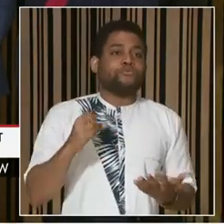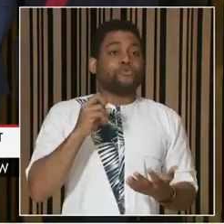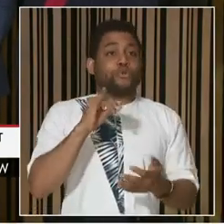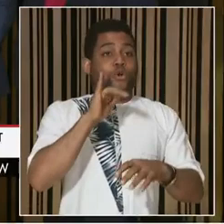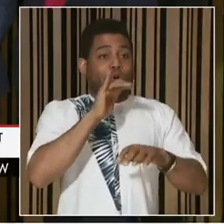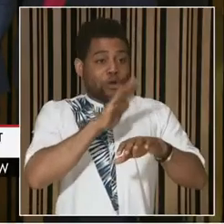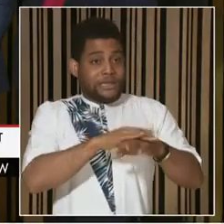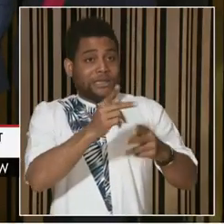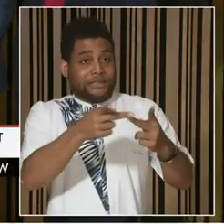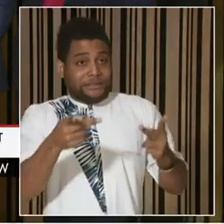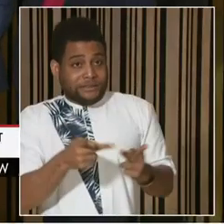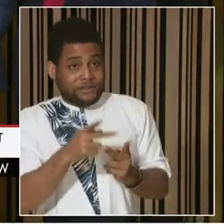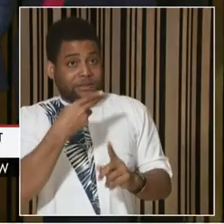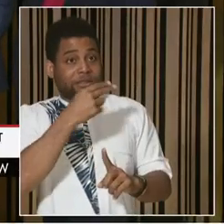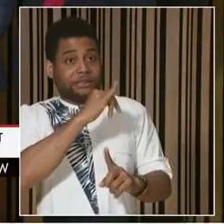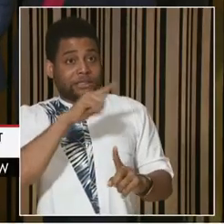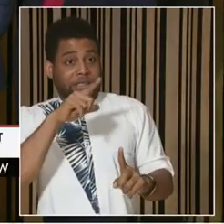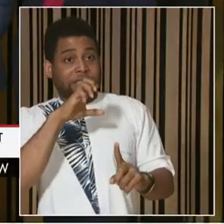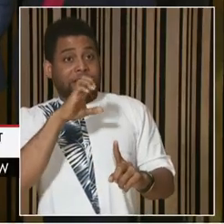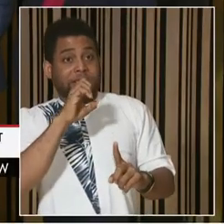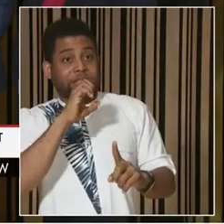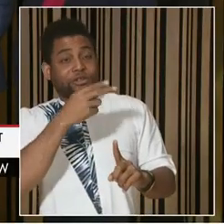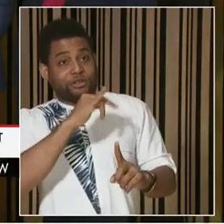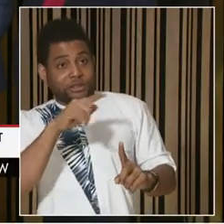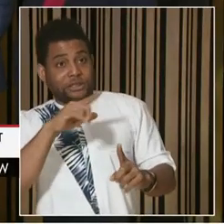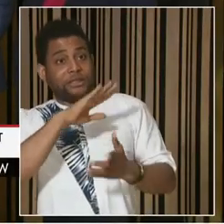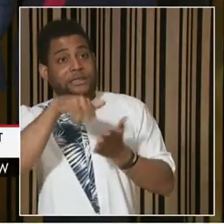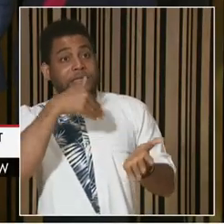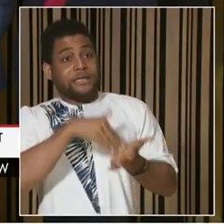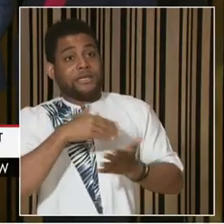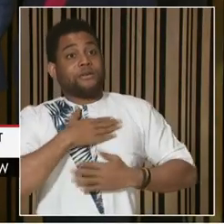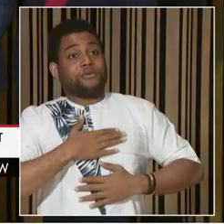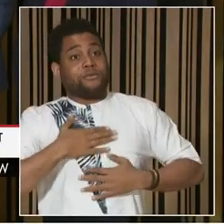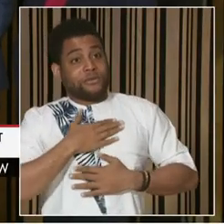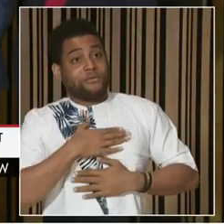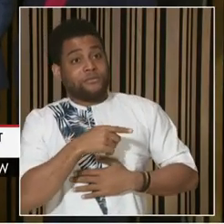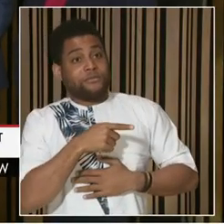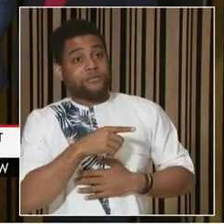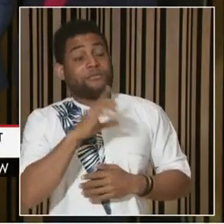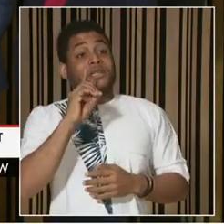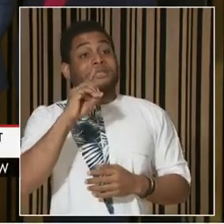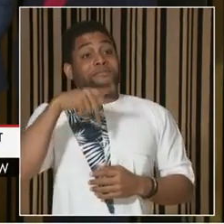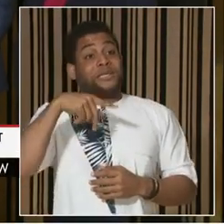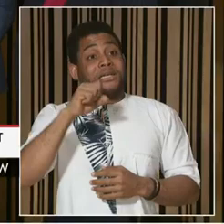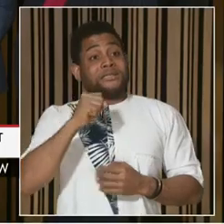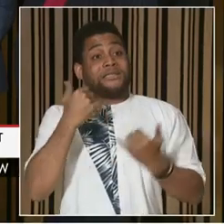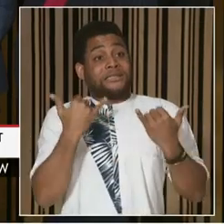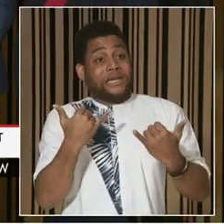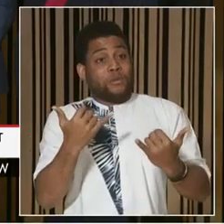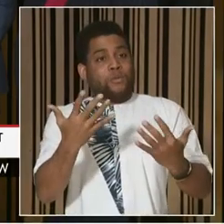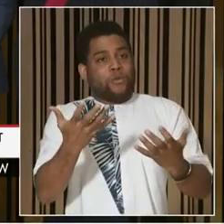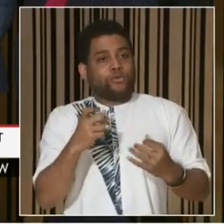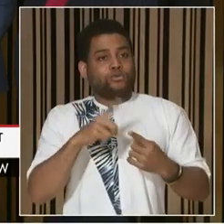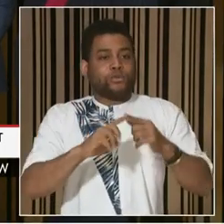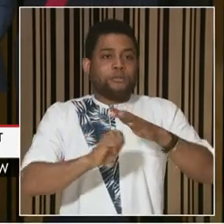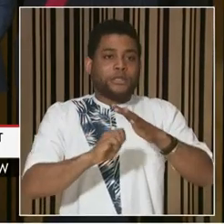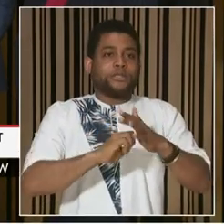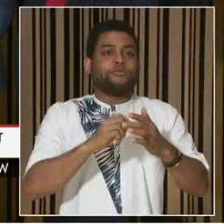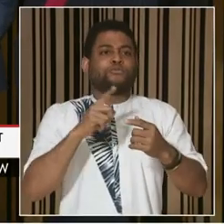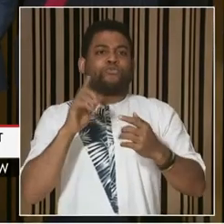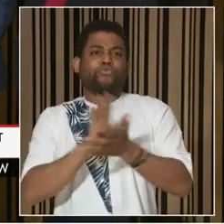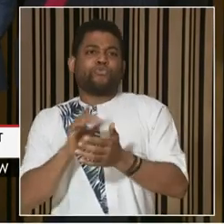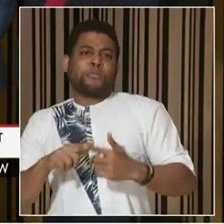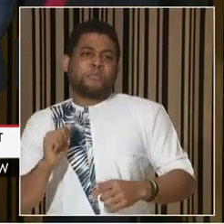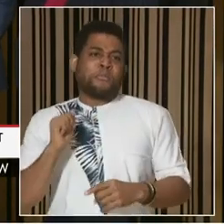Hillcrest Recreation Center. So DCPS has advanced a proposal to put Winston back in use as an educational